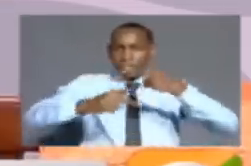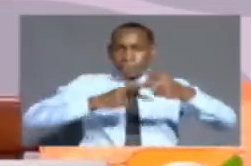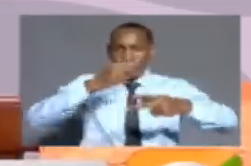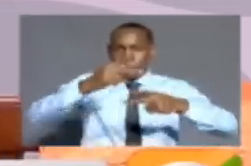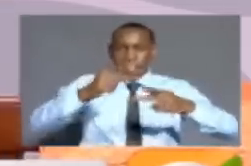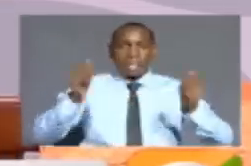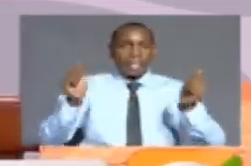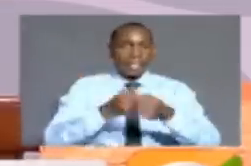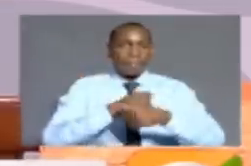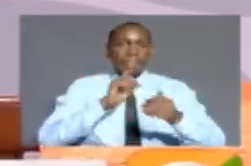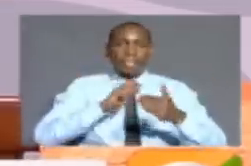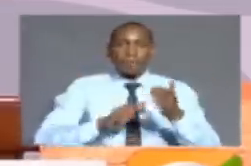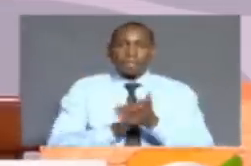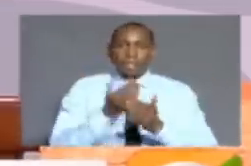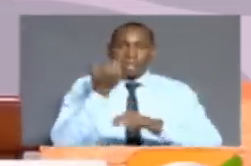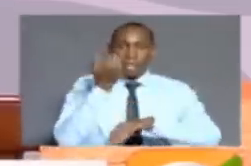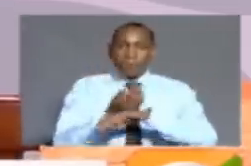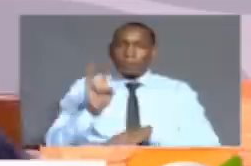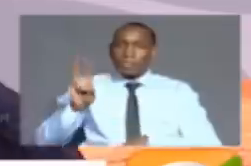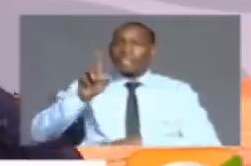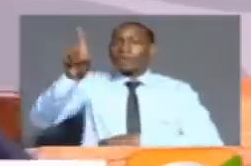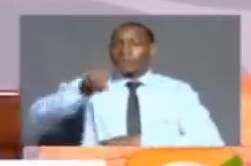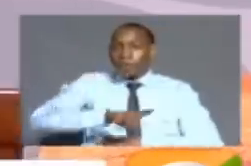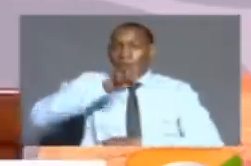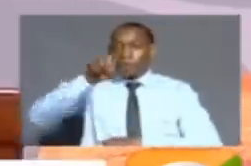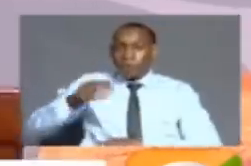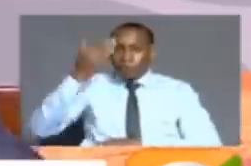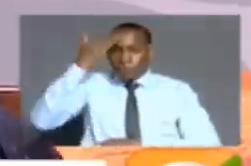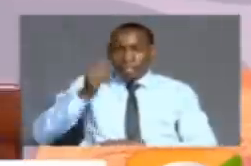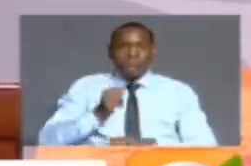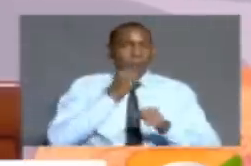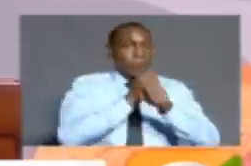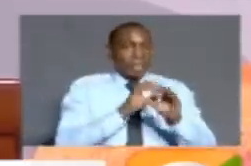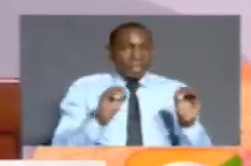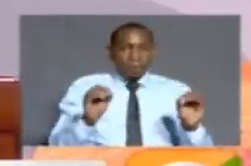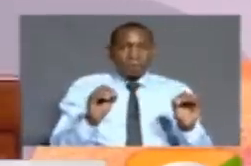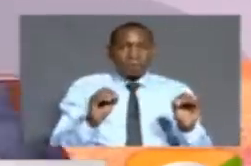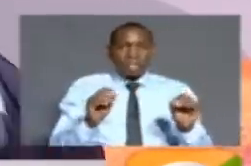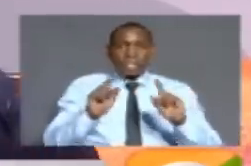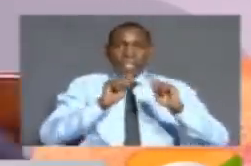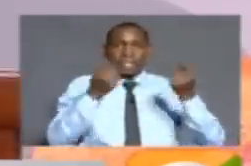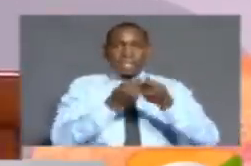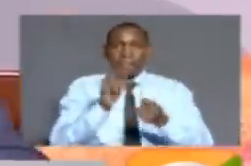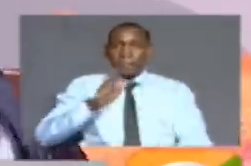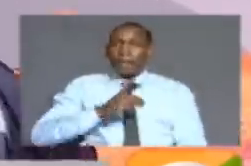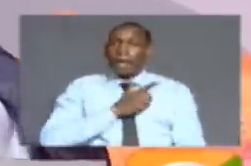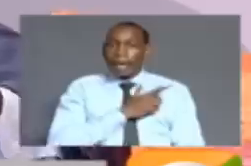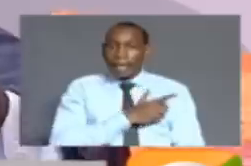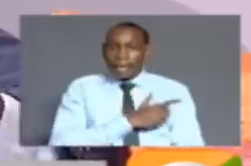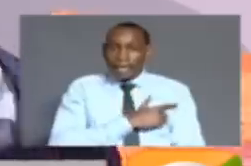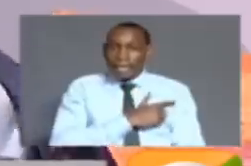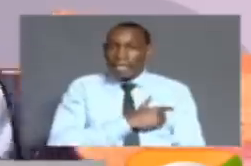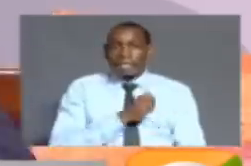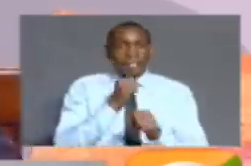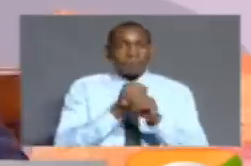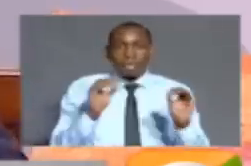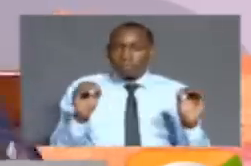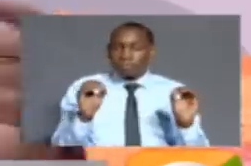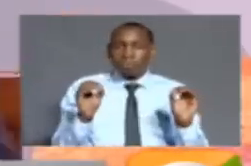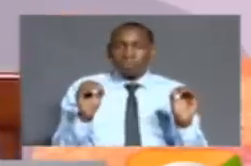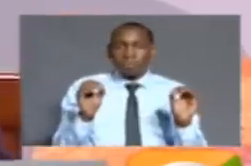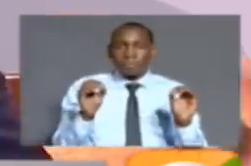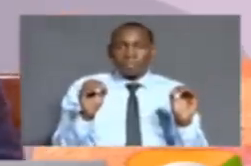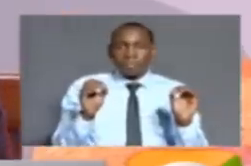know, you cannot say Waititu is not wrong here. He's wrong because his team is lazy. He does not pay you know, due diligence